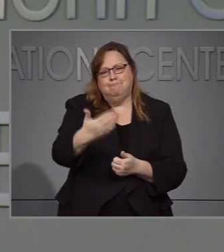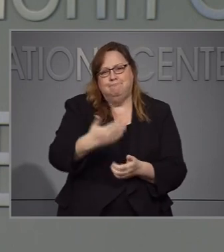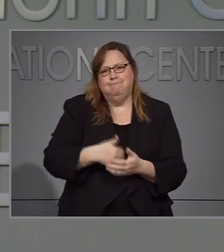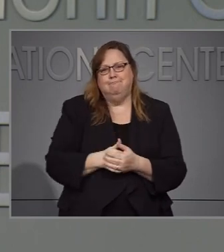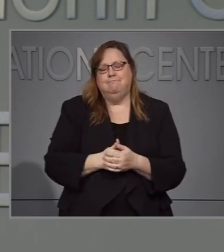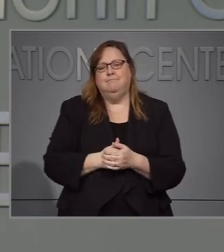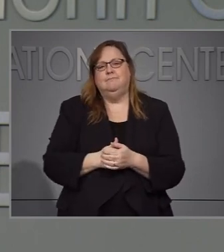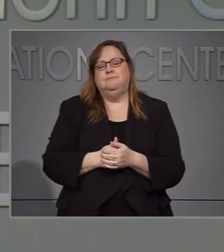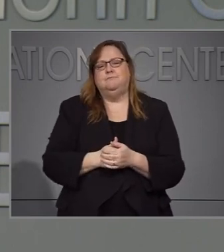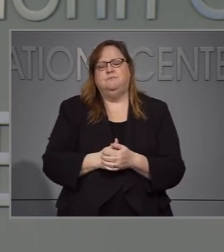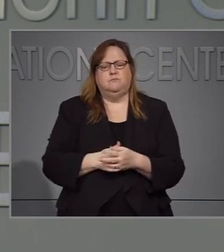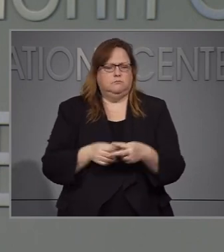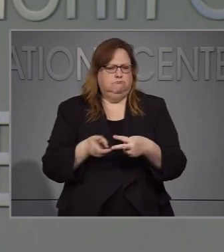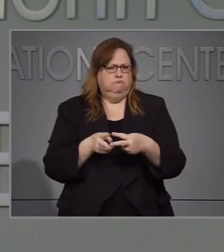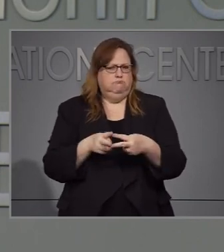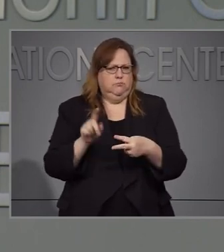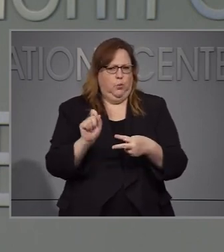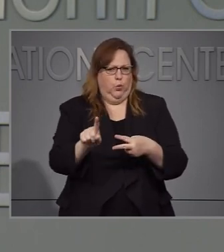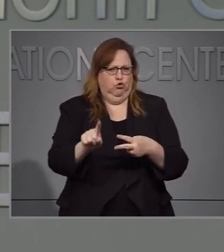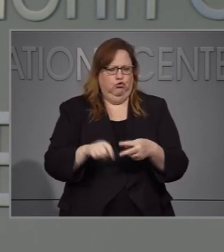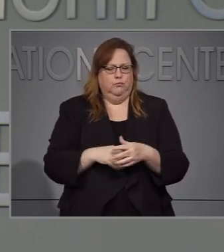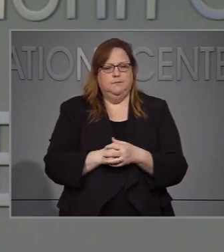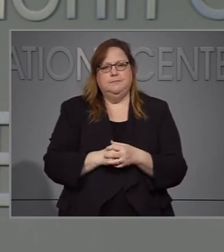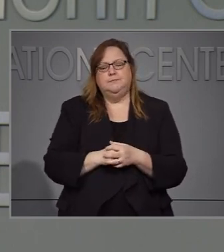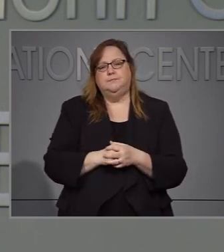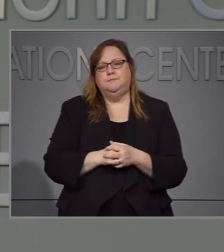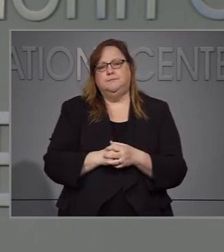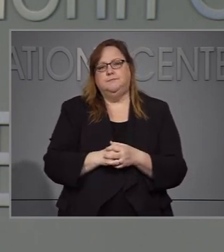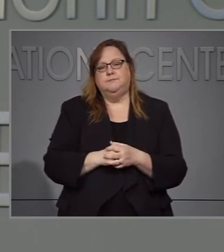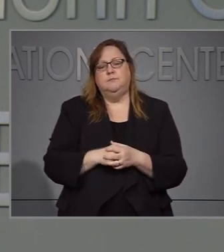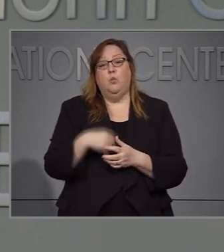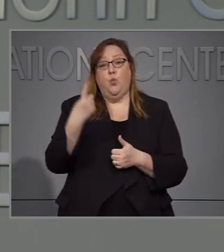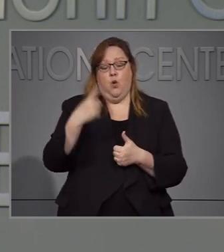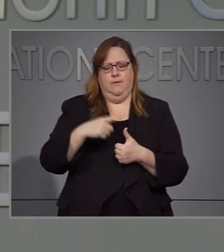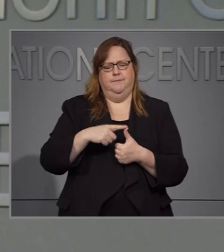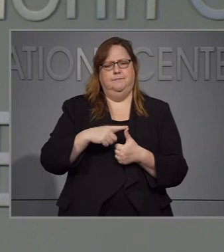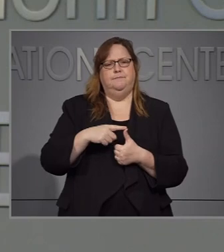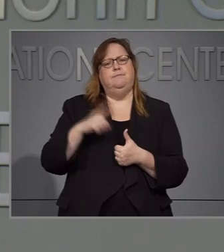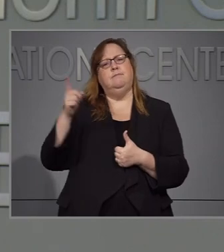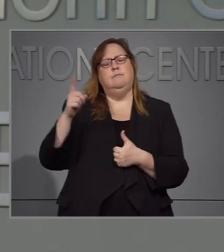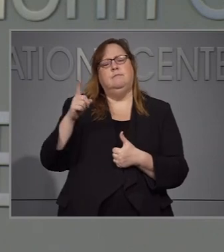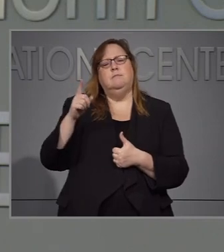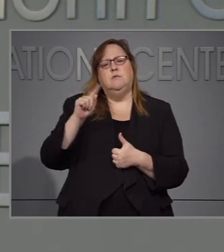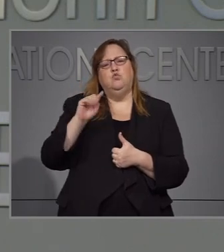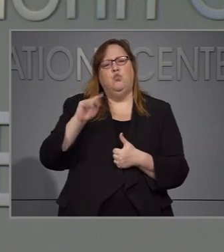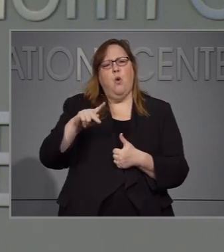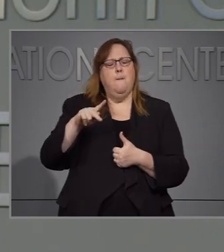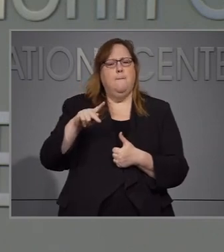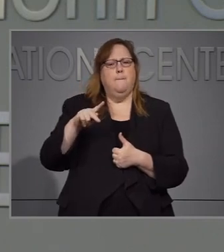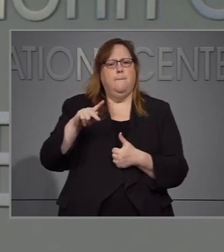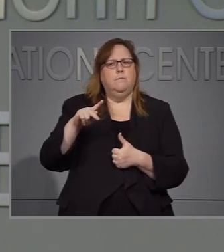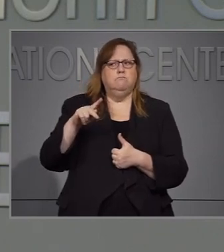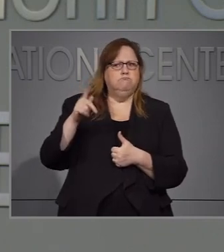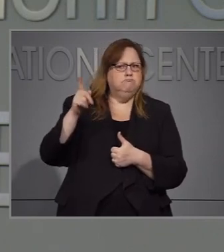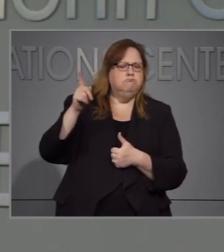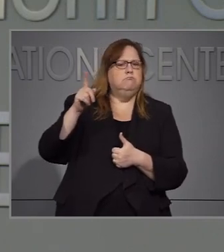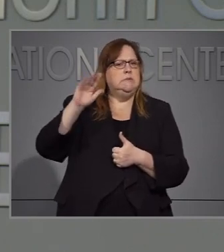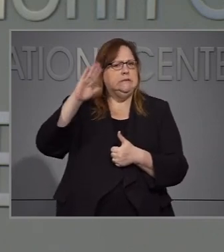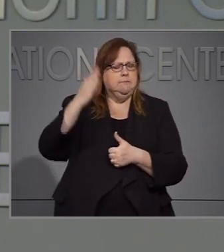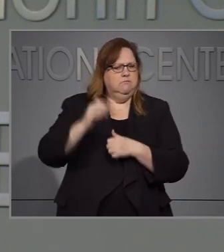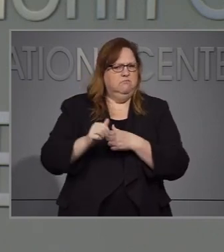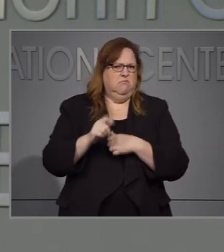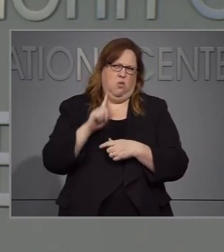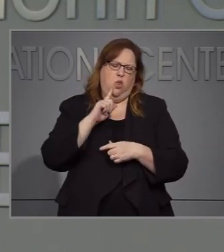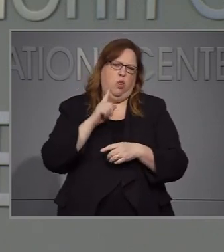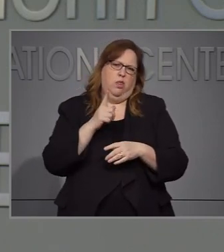two questions for you. One is with regard to the threat from the Trump administration to withhold federal funds. I know that might be around